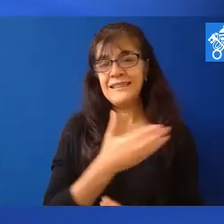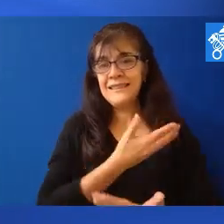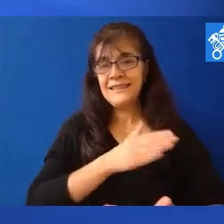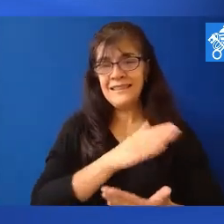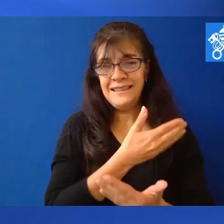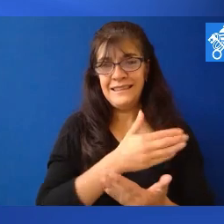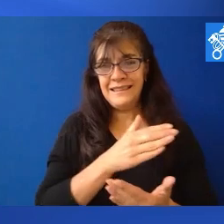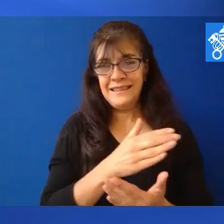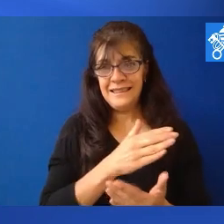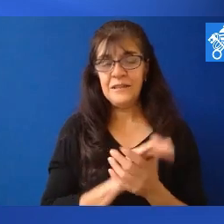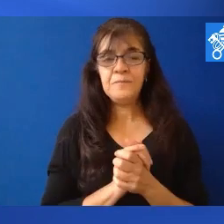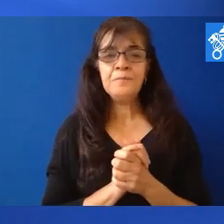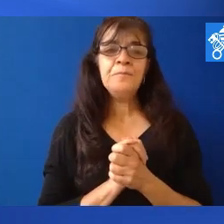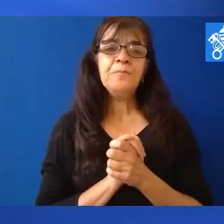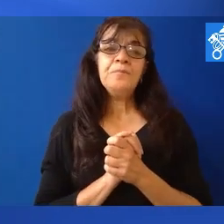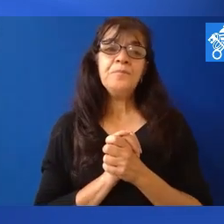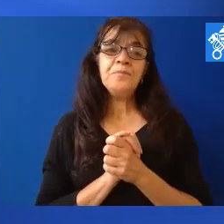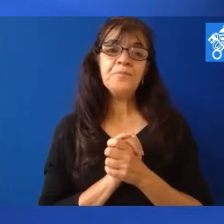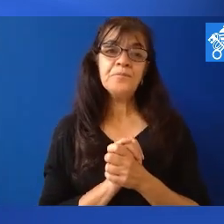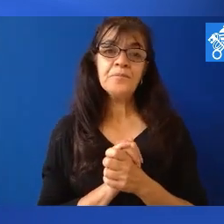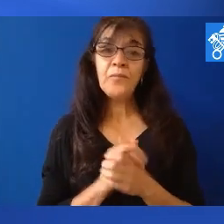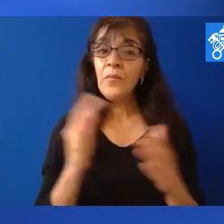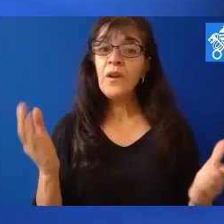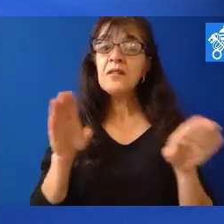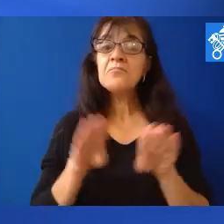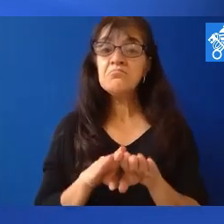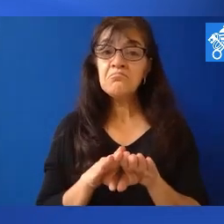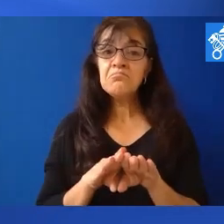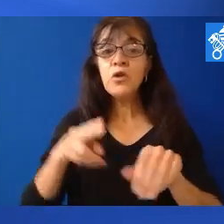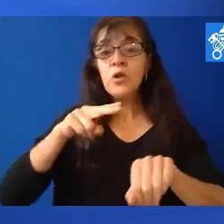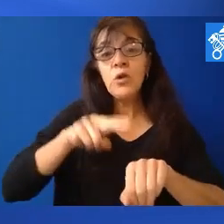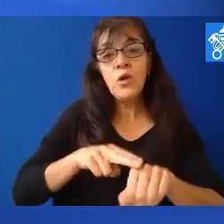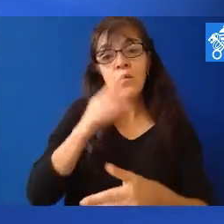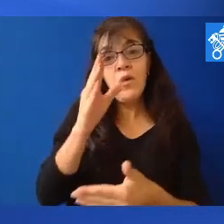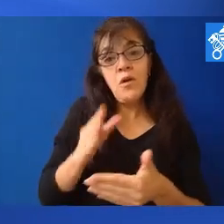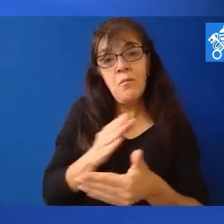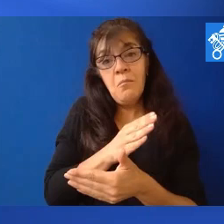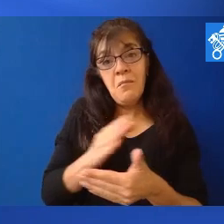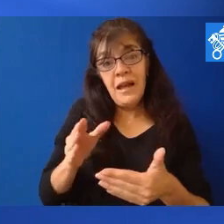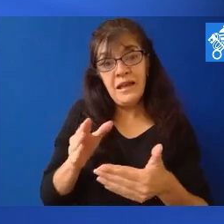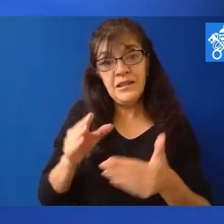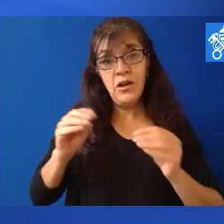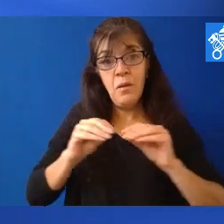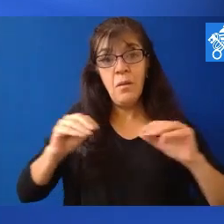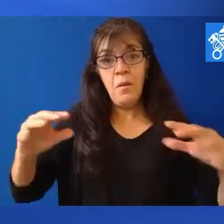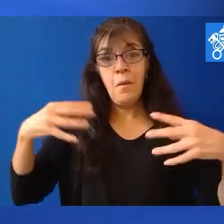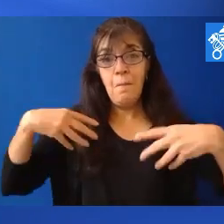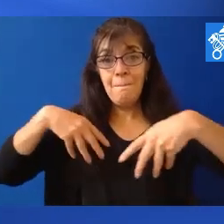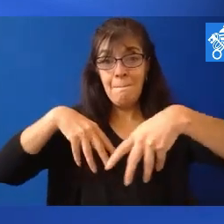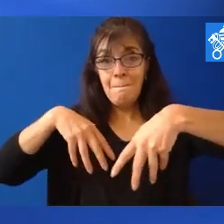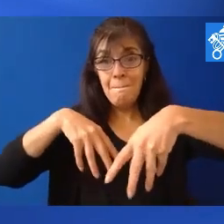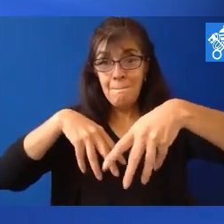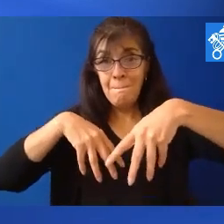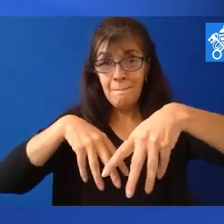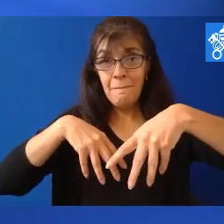or sung. To conclude the general audience, Pope Francis normally imparts his papal blessing upon